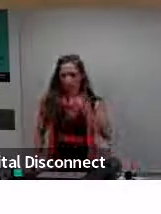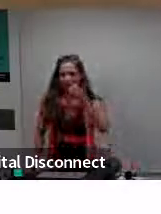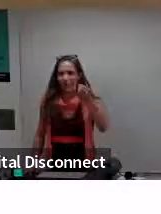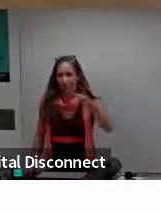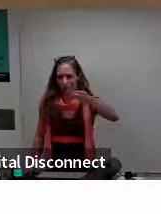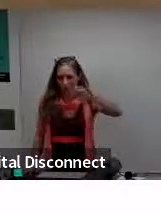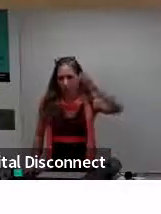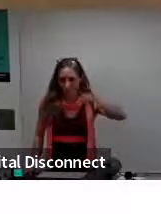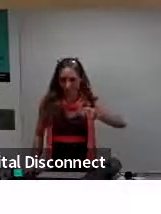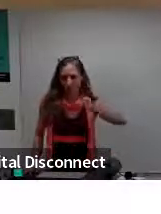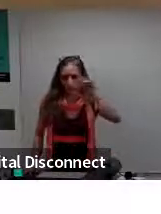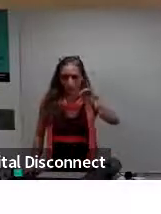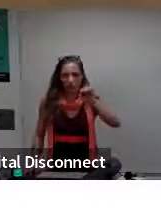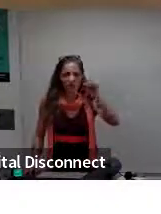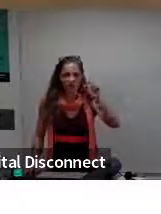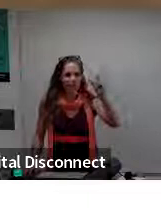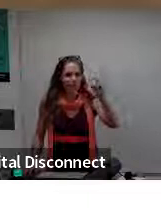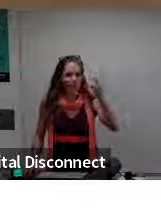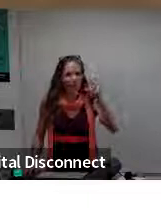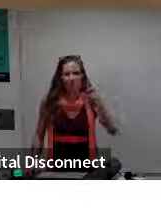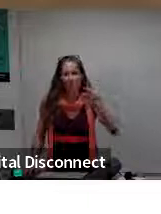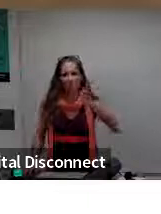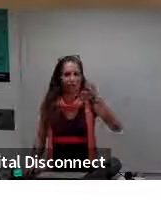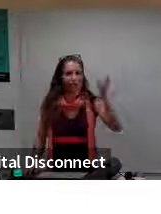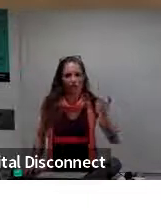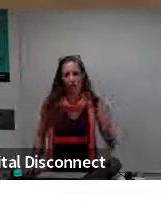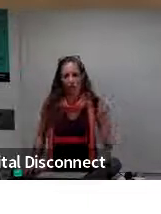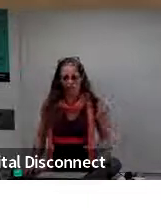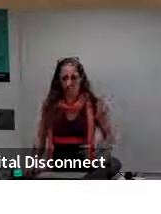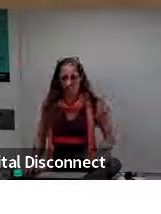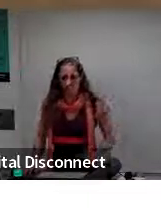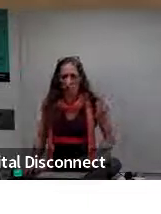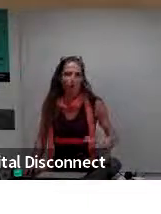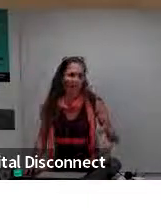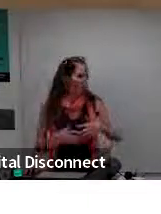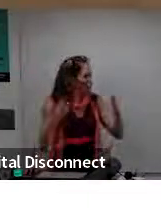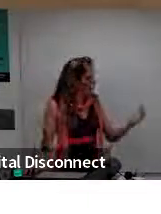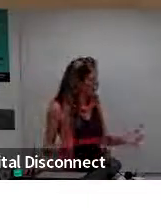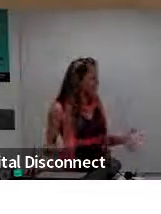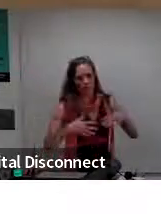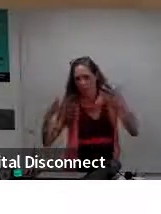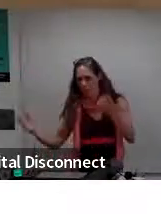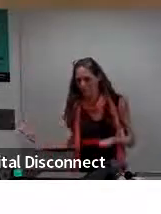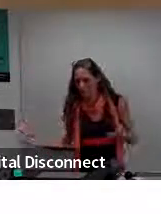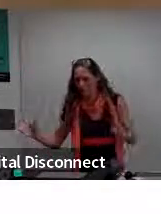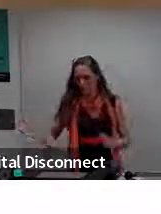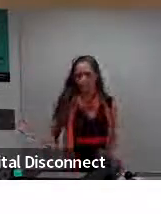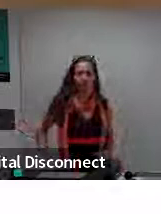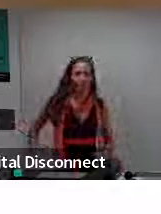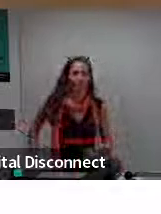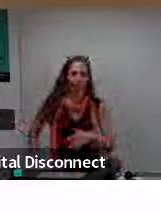UK, only 7 of them are women, and women tend to be restricted to things like beauty blogs. Yeah, while the men can talk about sports and